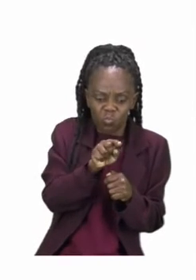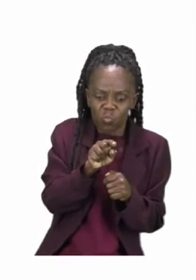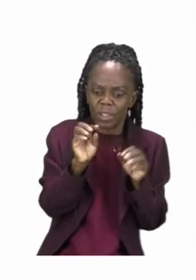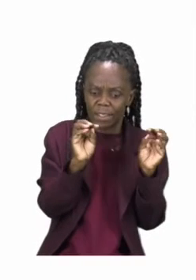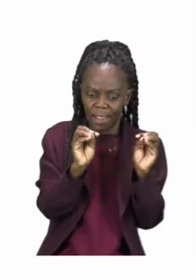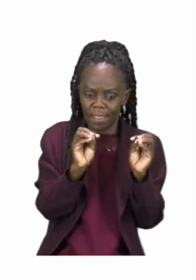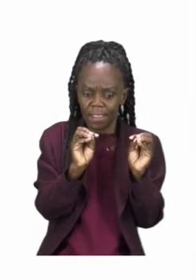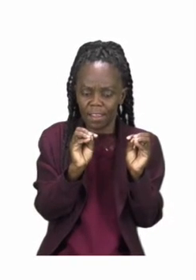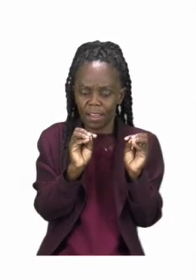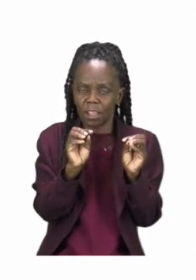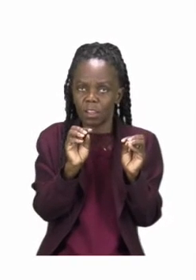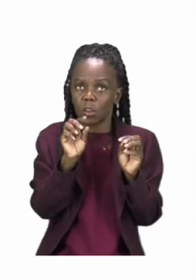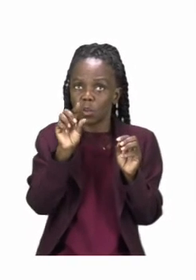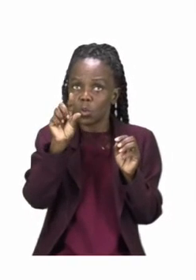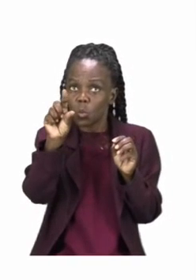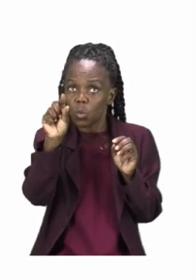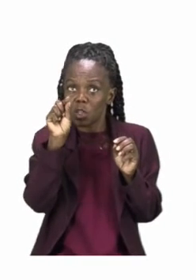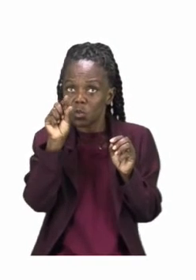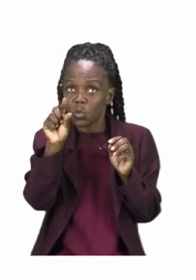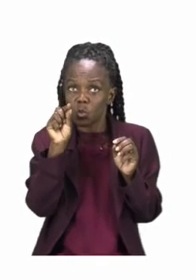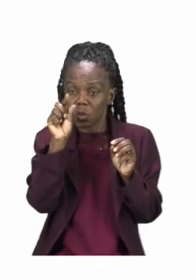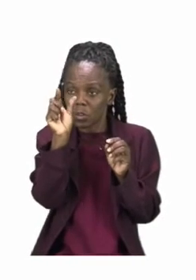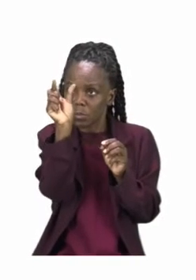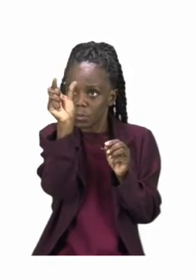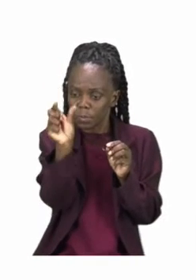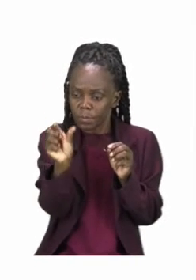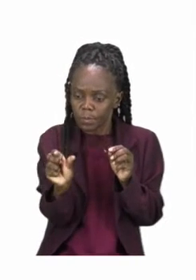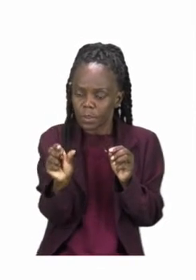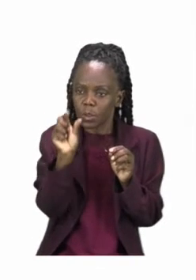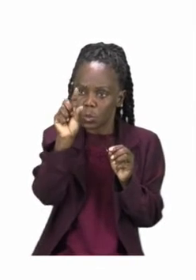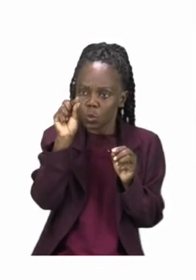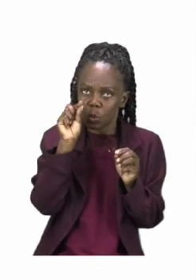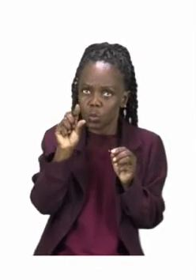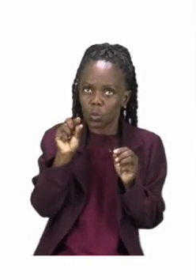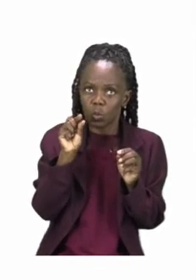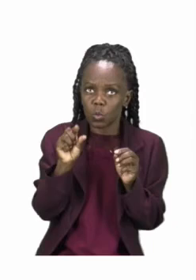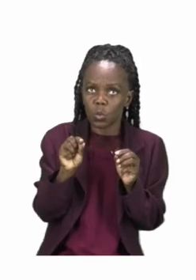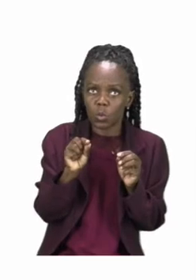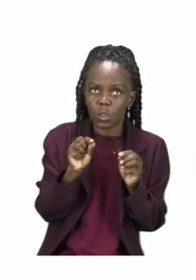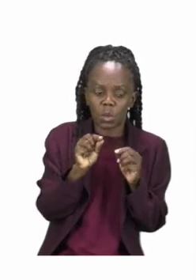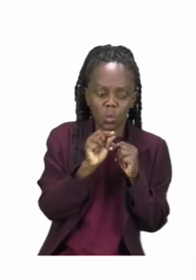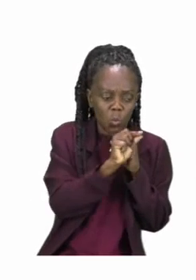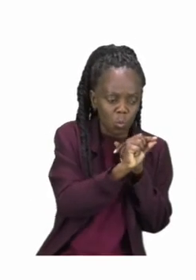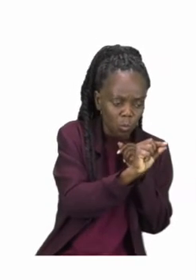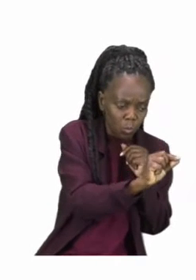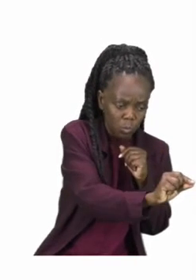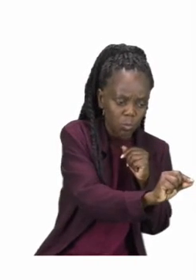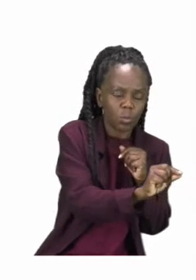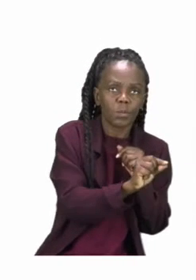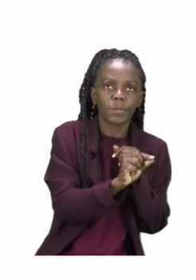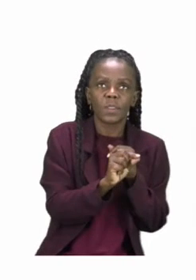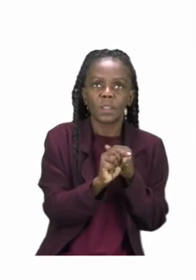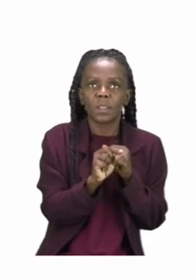to choose from the words next to the car. Is it my,